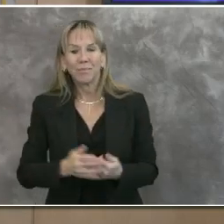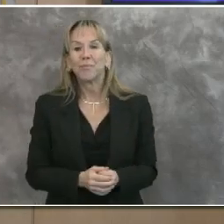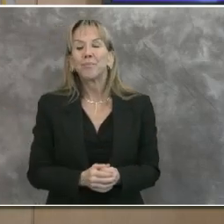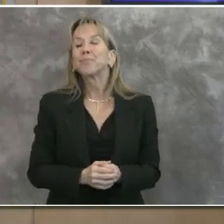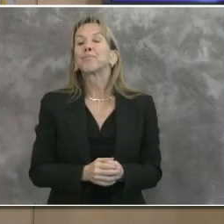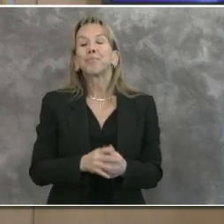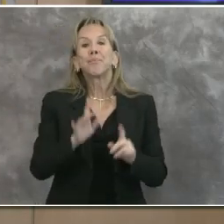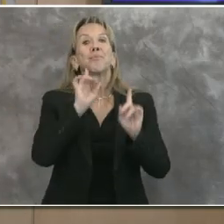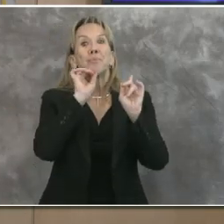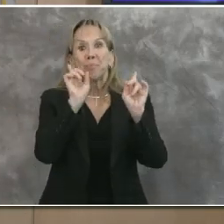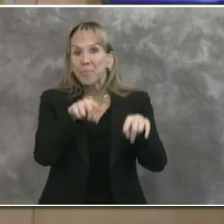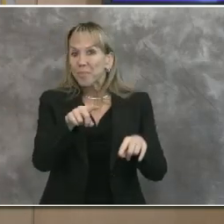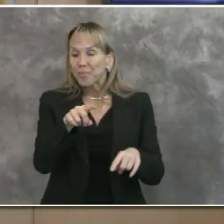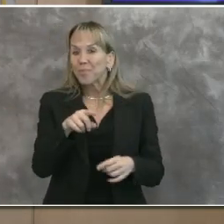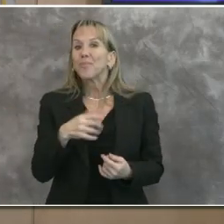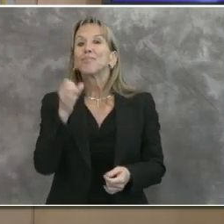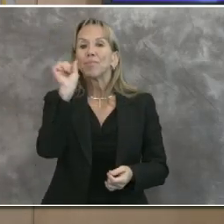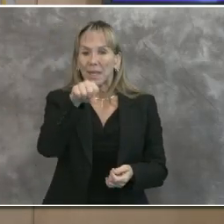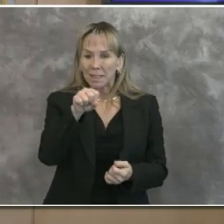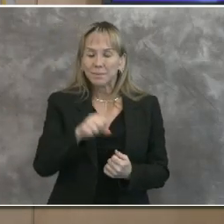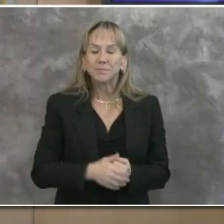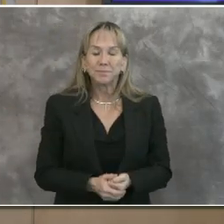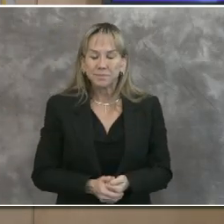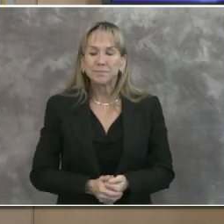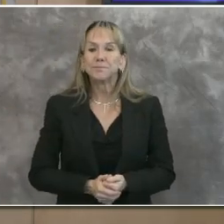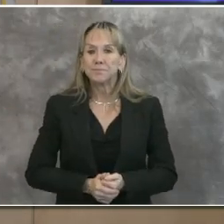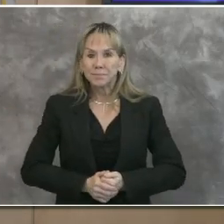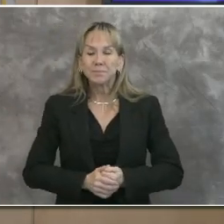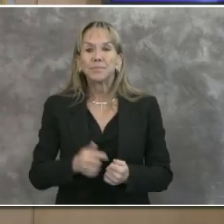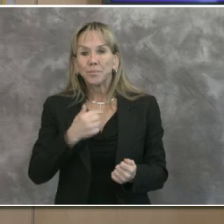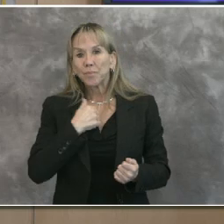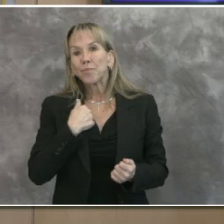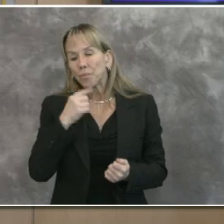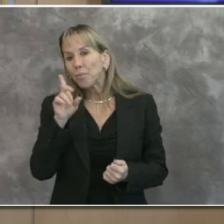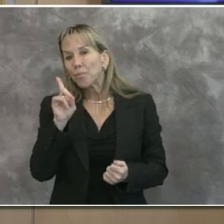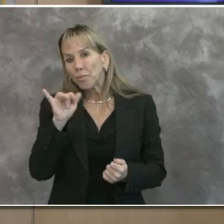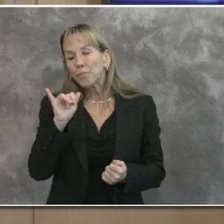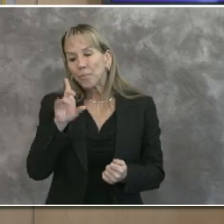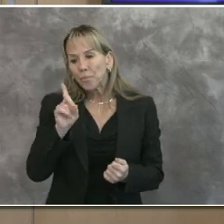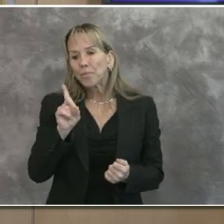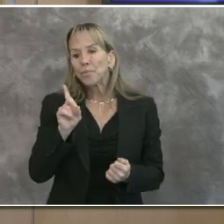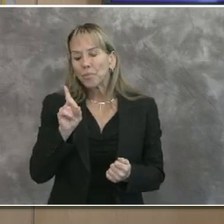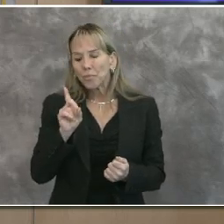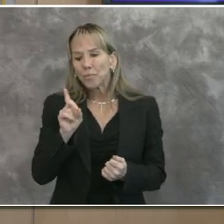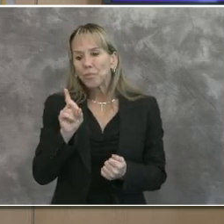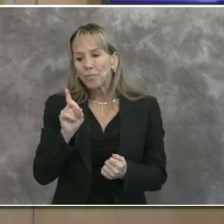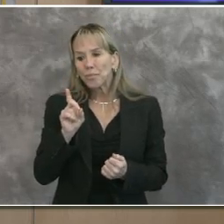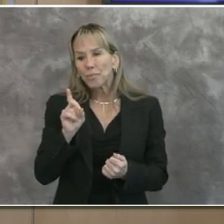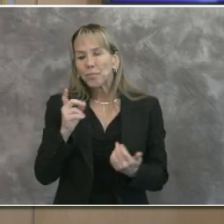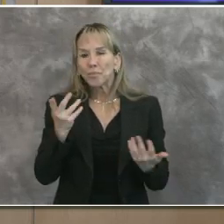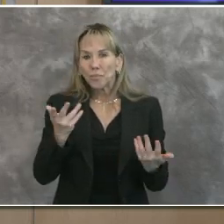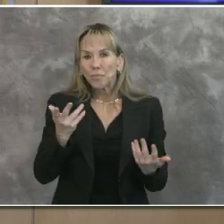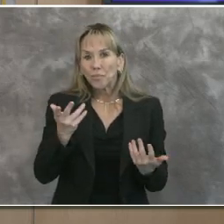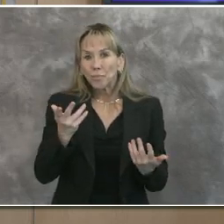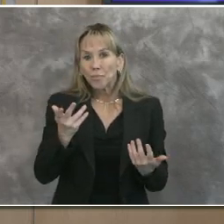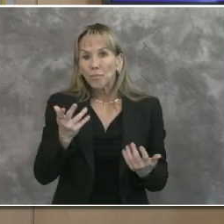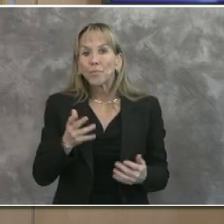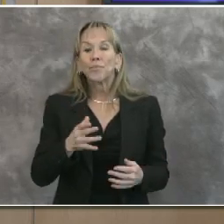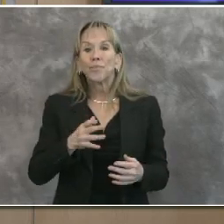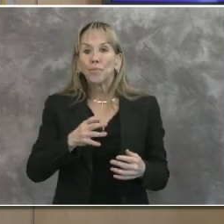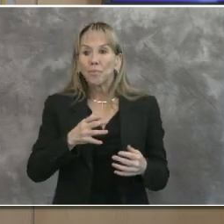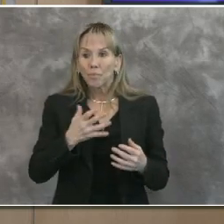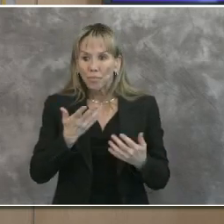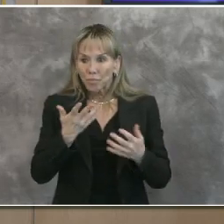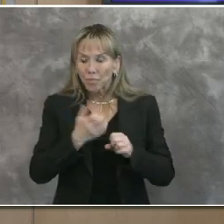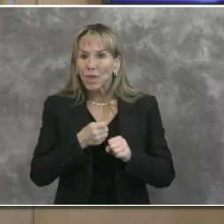The answer is yes. We were able to extensively interview the individual when we, in fact, got her by cell